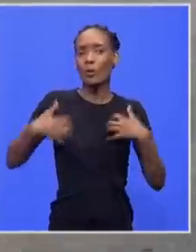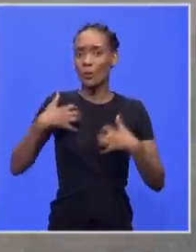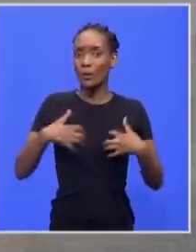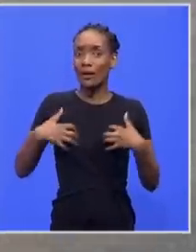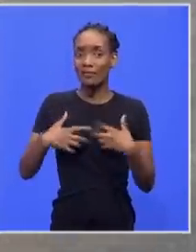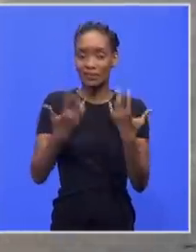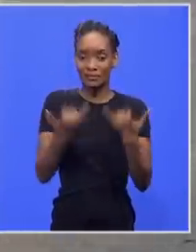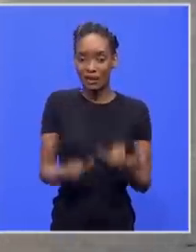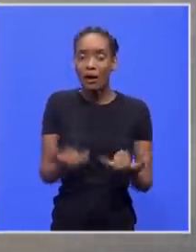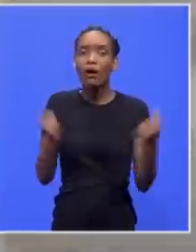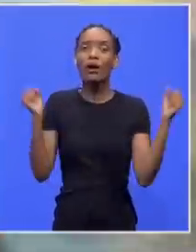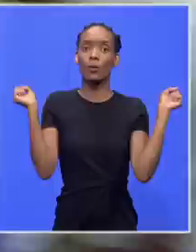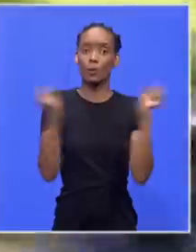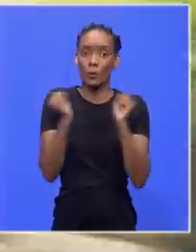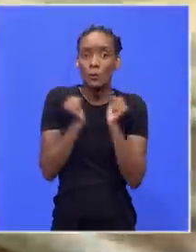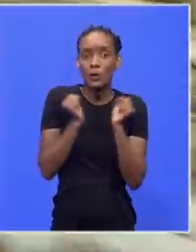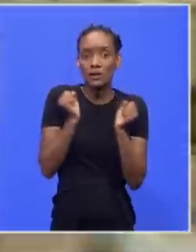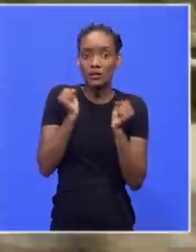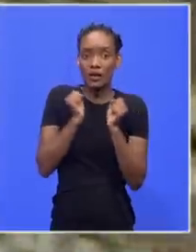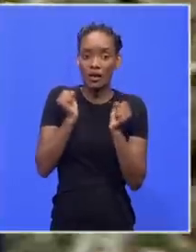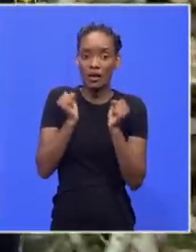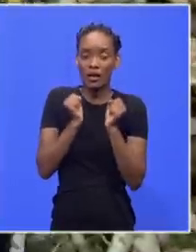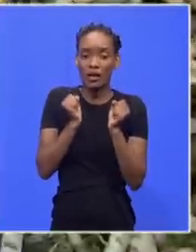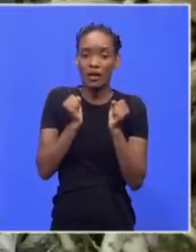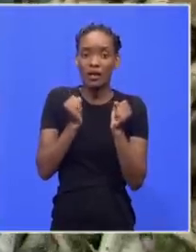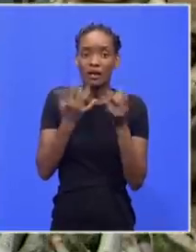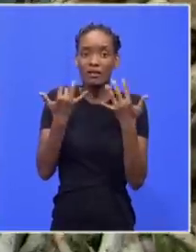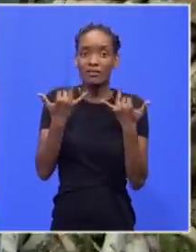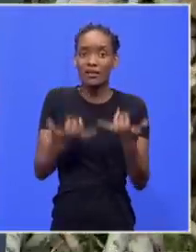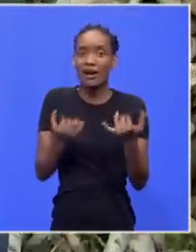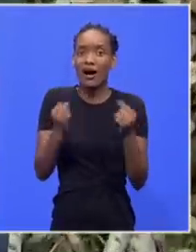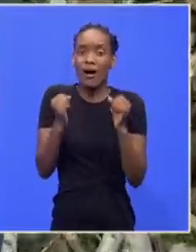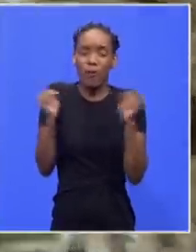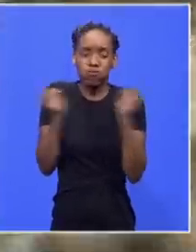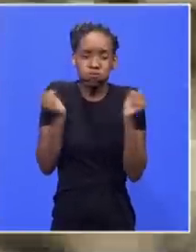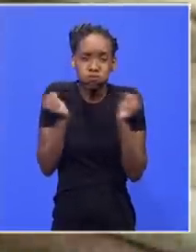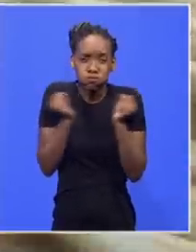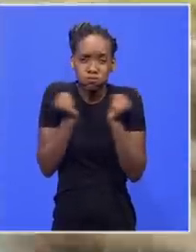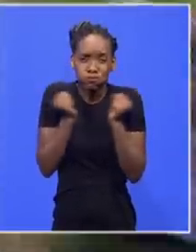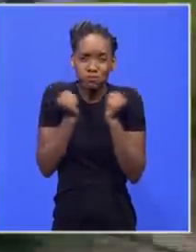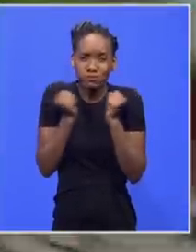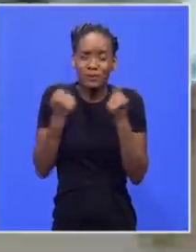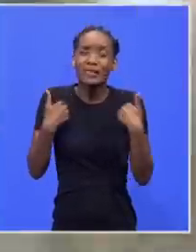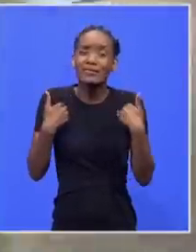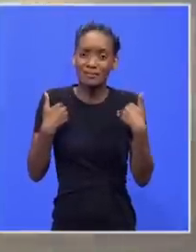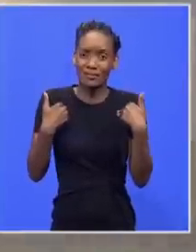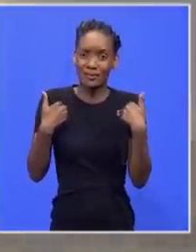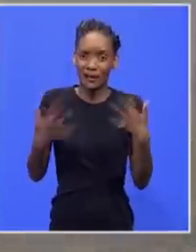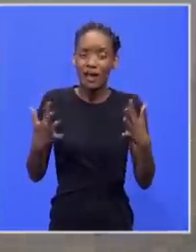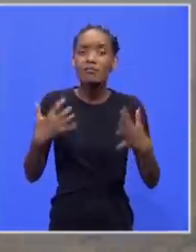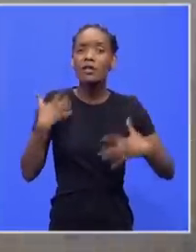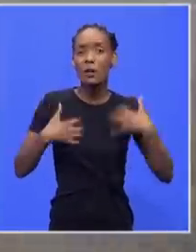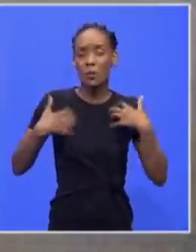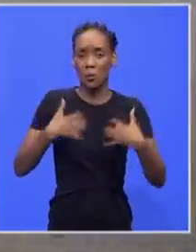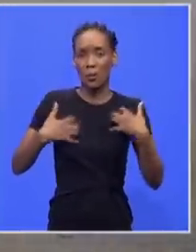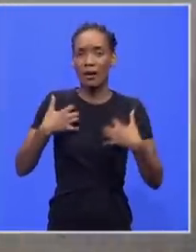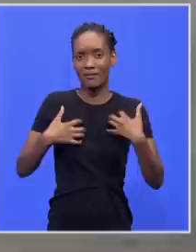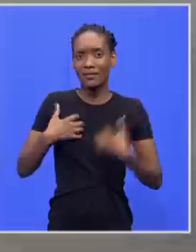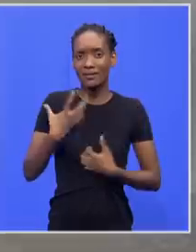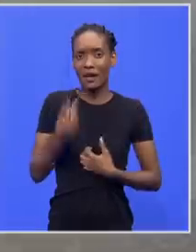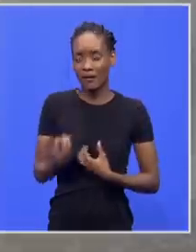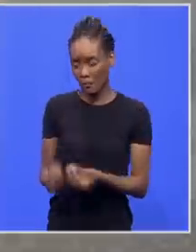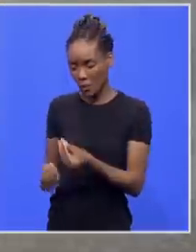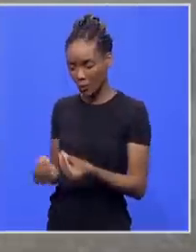is here and the freezing cold of winter is setting in, worried about the health of the